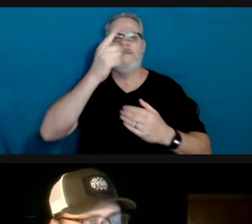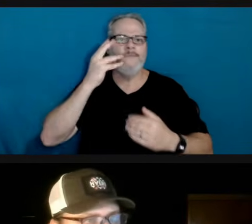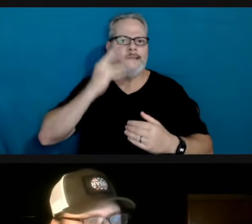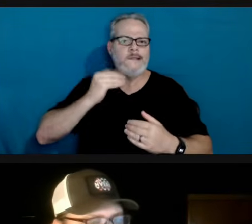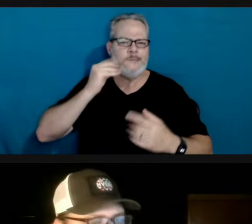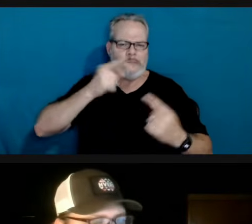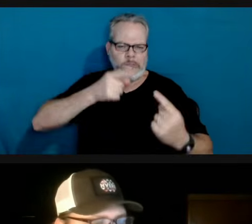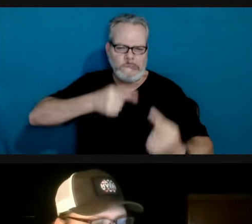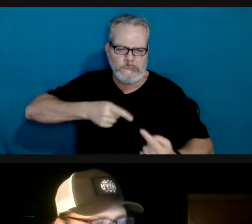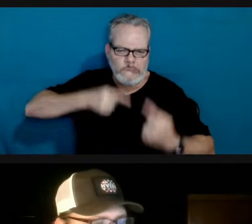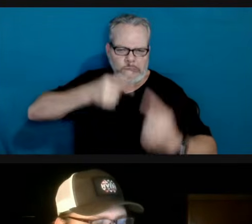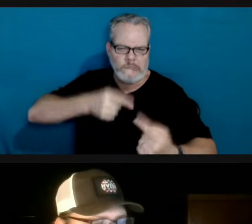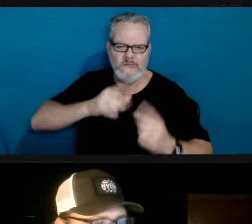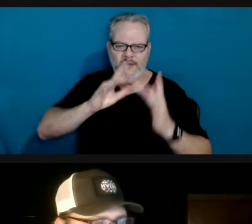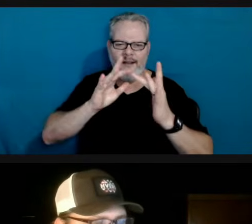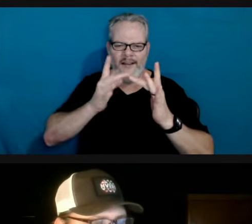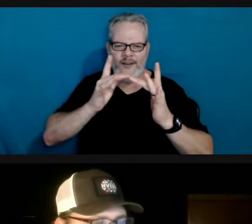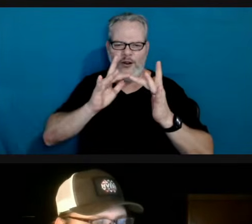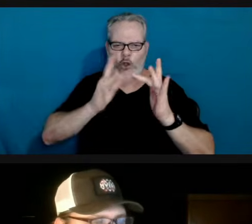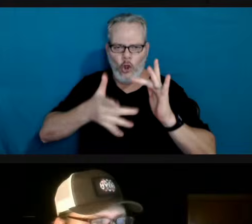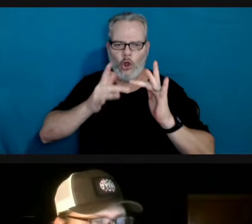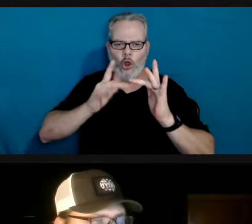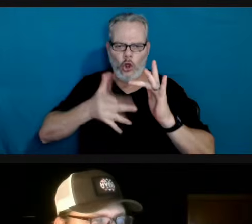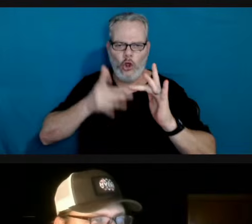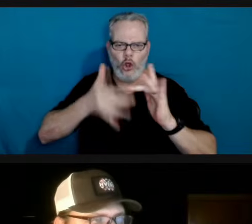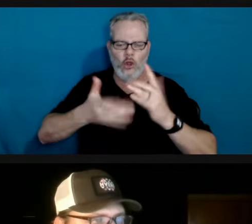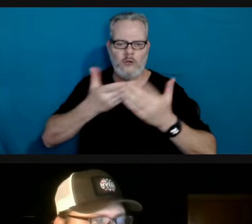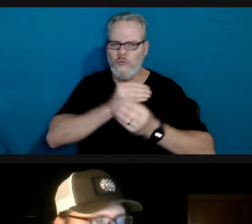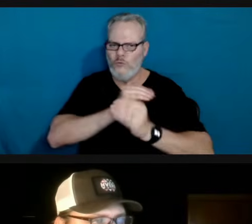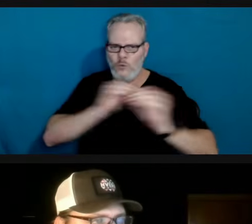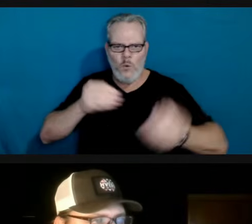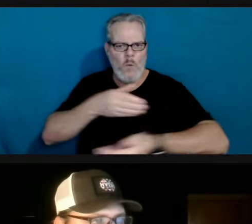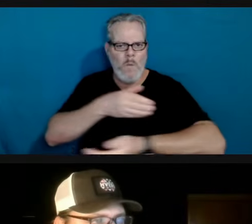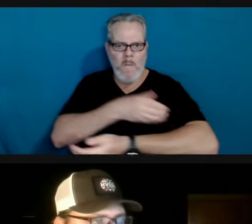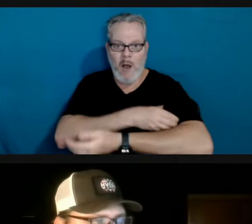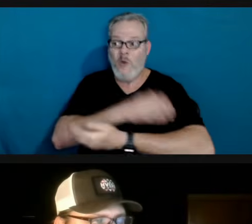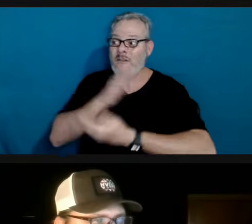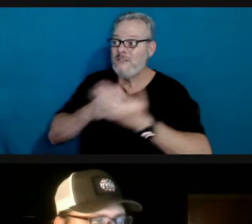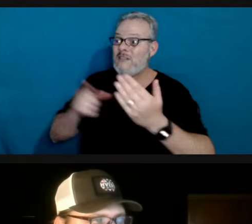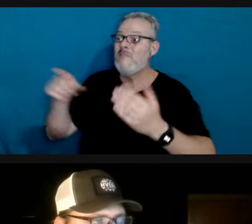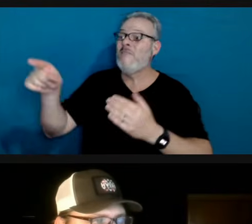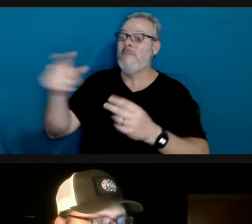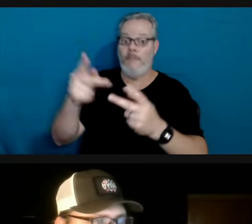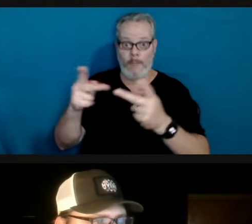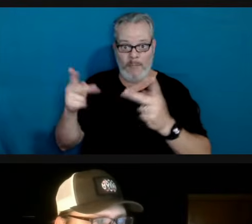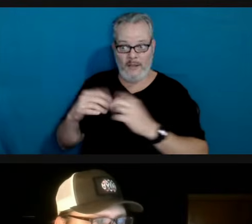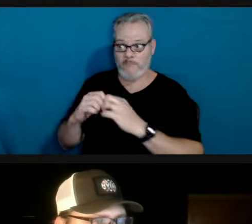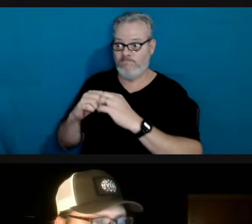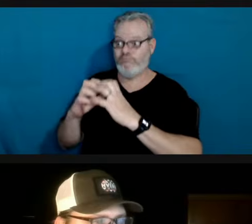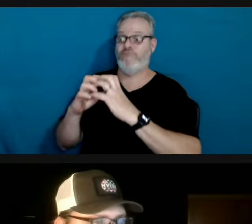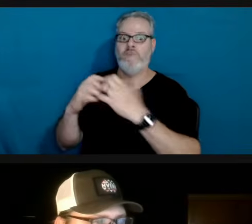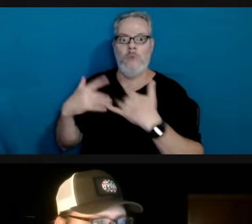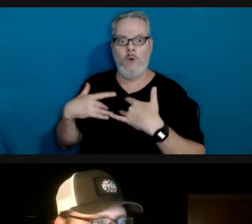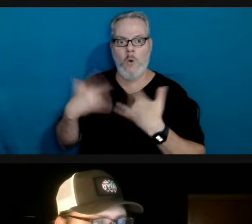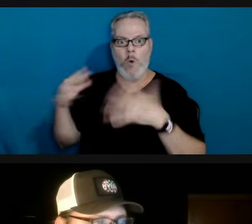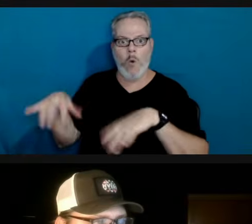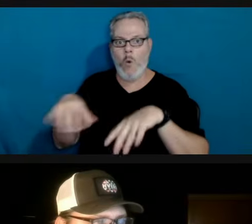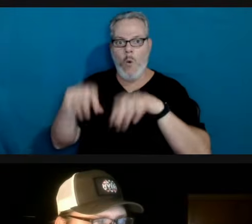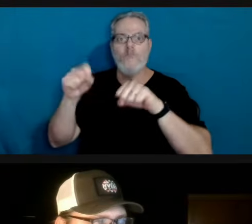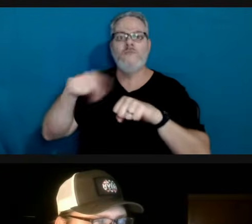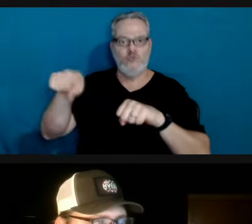internet disruption. There's places that are having events and things, so you can get some